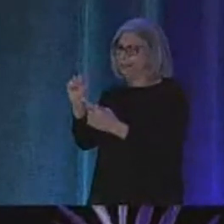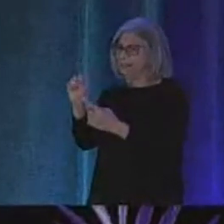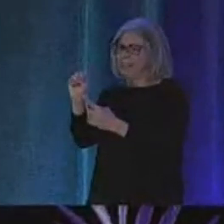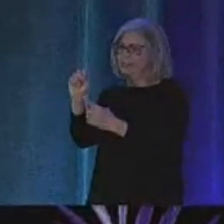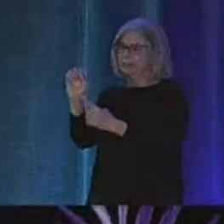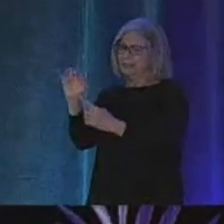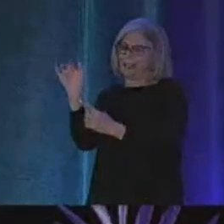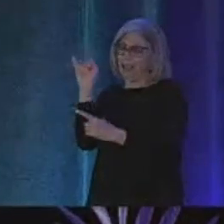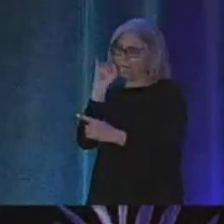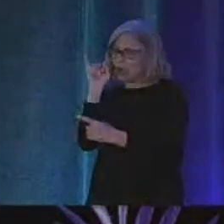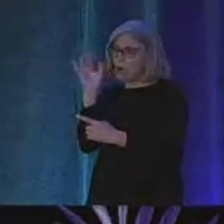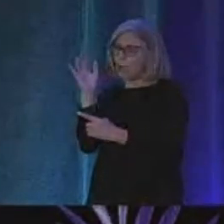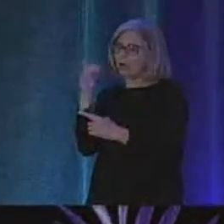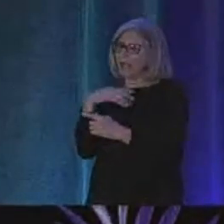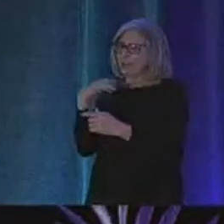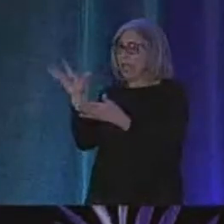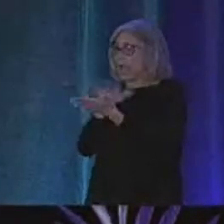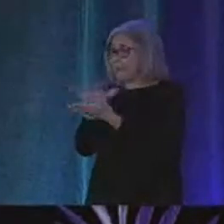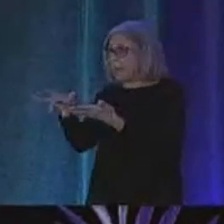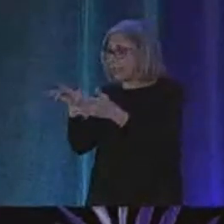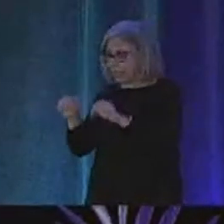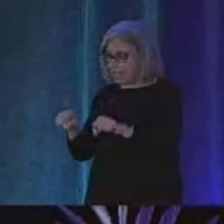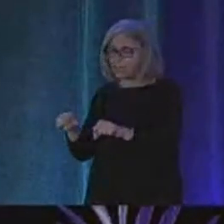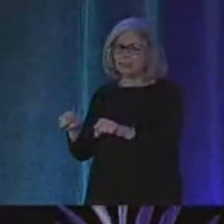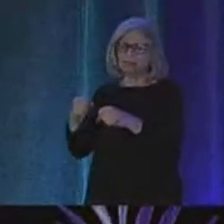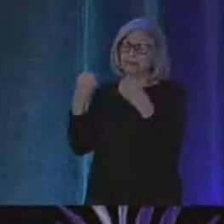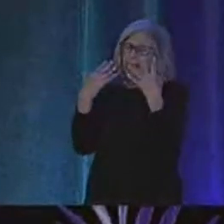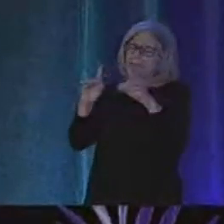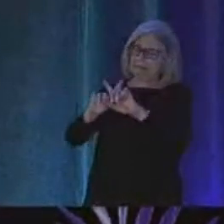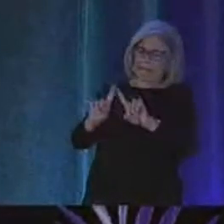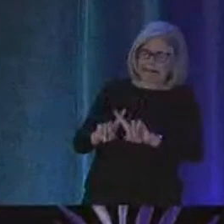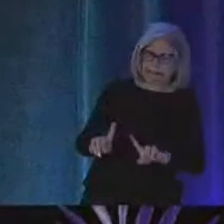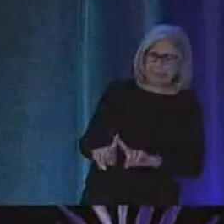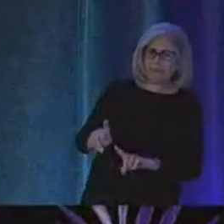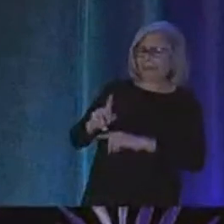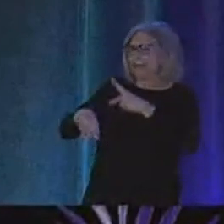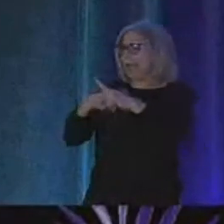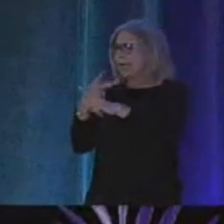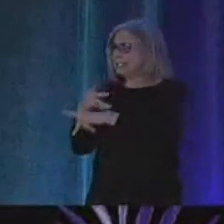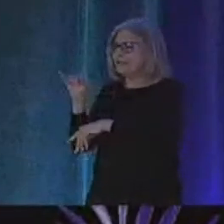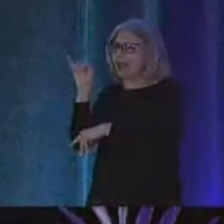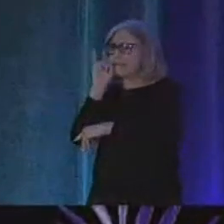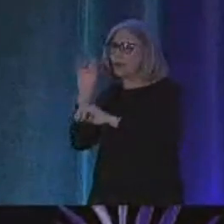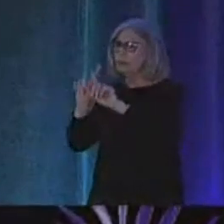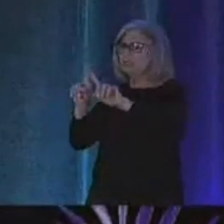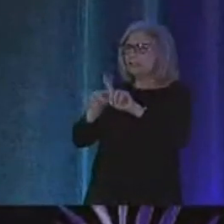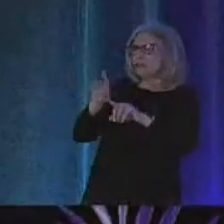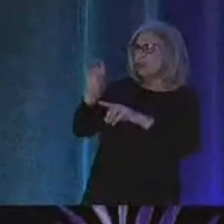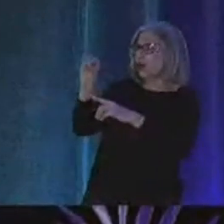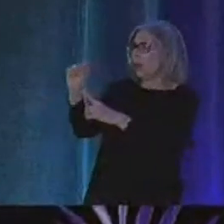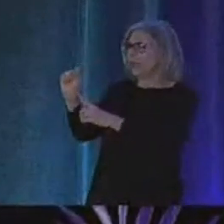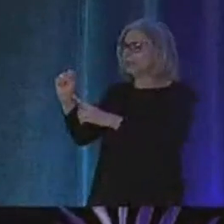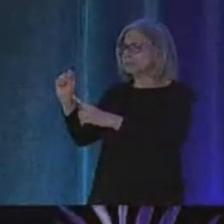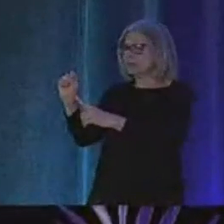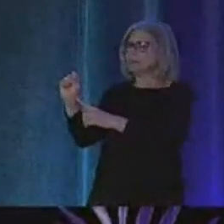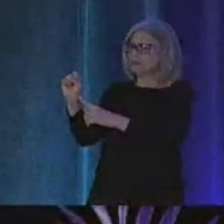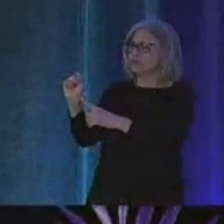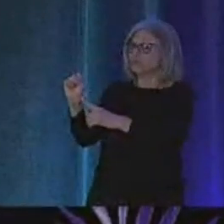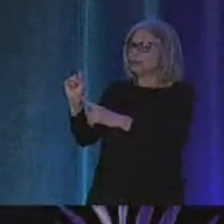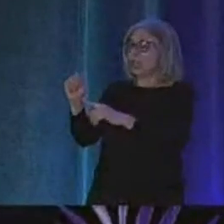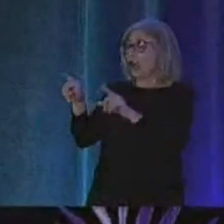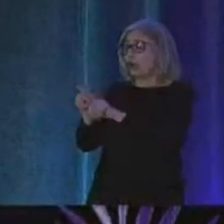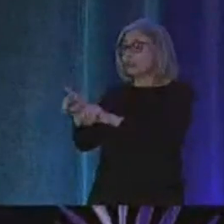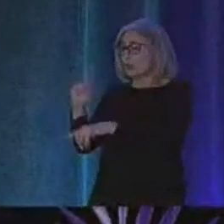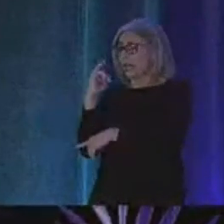iPhone. I can have an iPad. I can have a bajillion different versions of an iPhone with different OS versions, et cetera. And then I have an